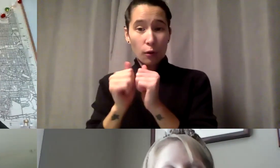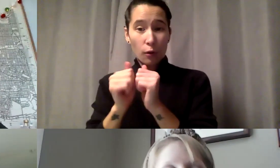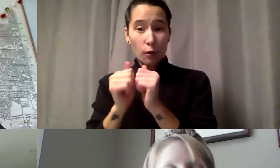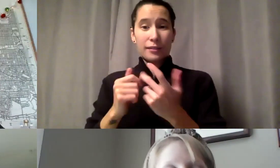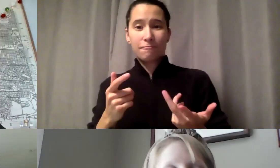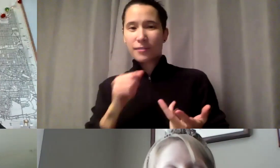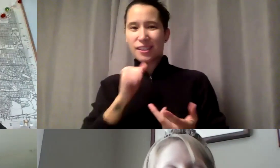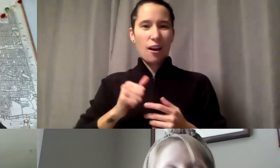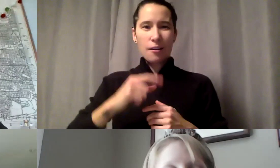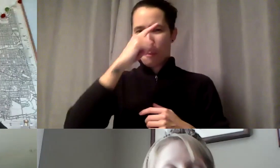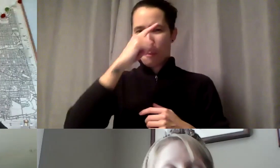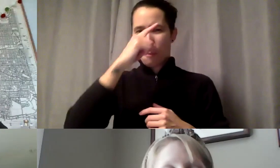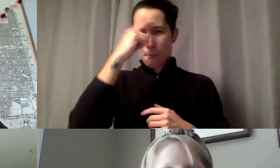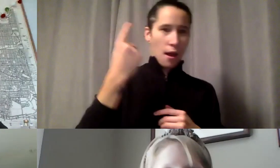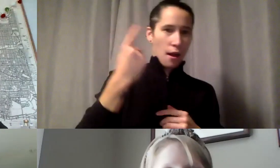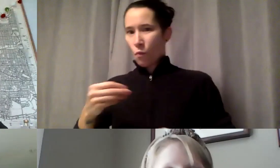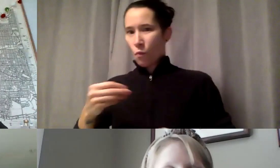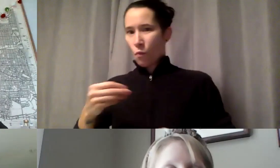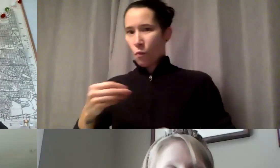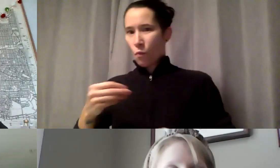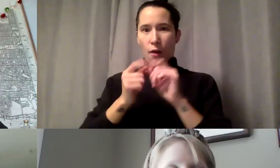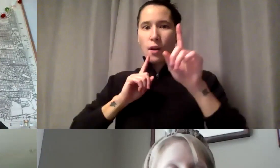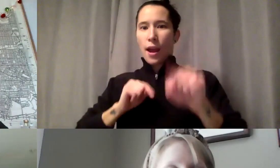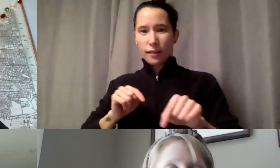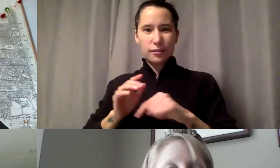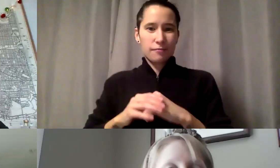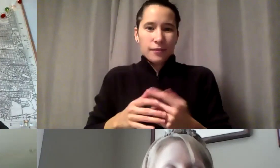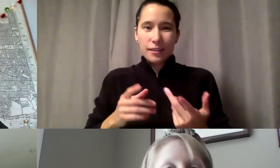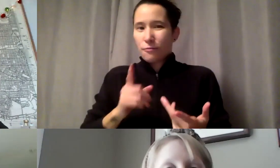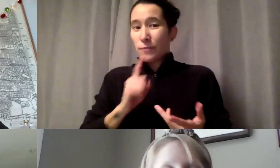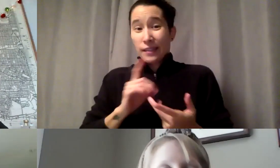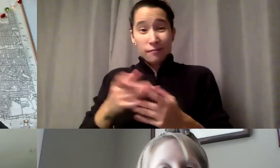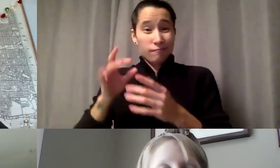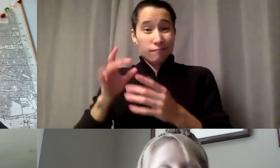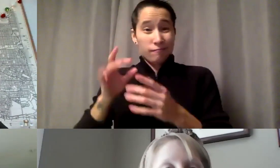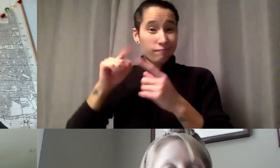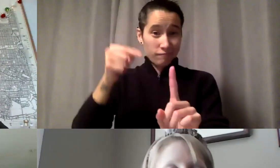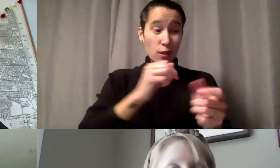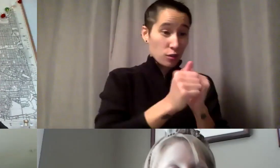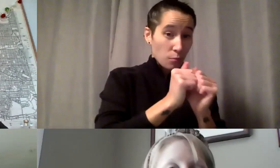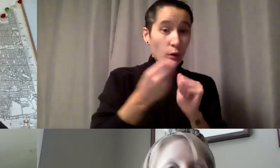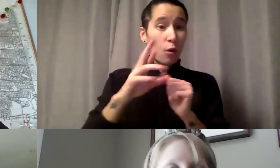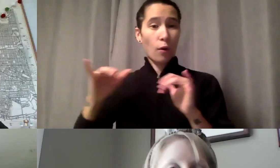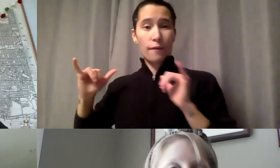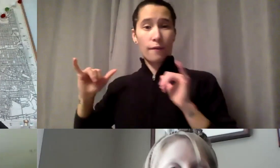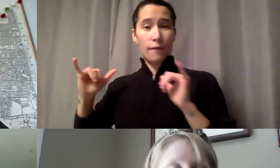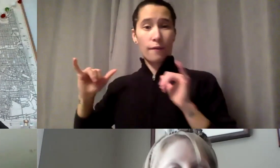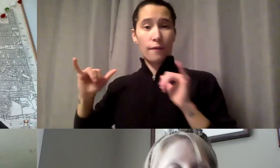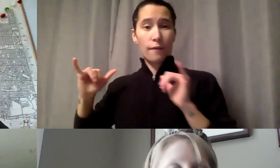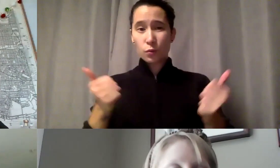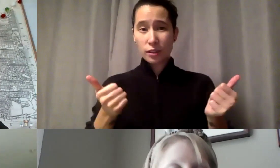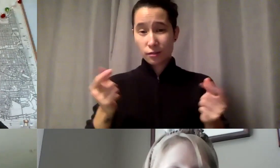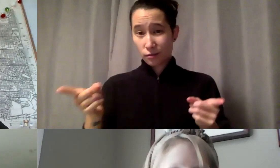really the question. Is whether you're for sport or fitness. So therefore, what piece of the order should you